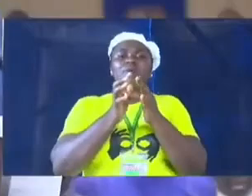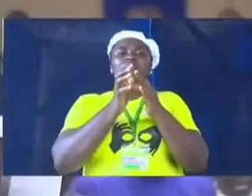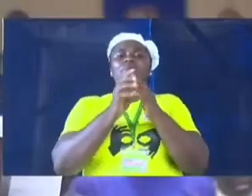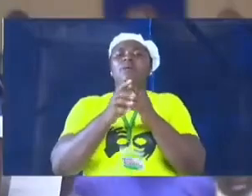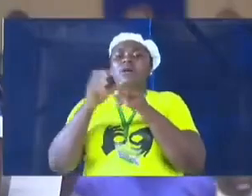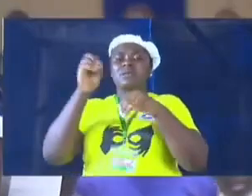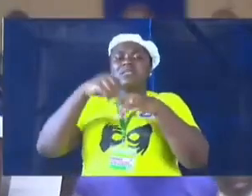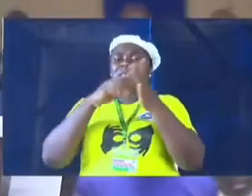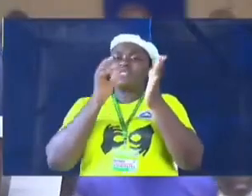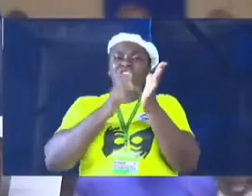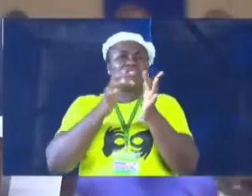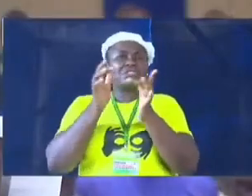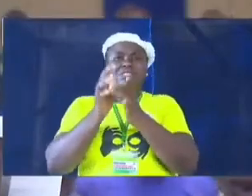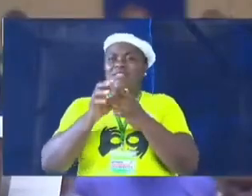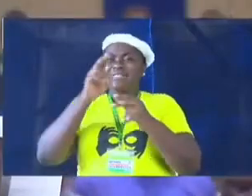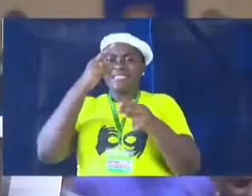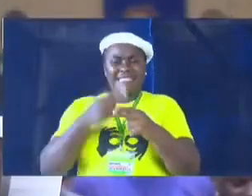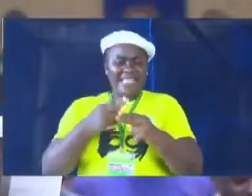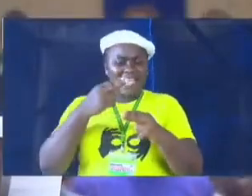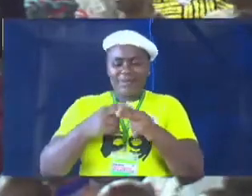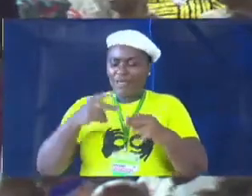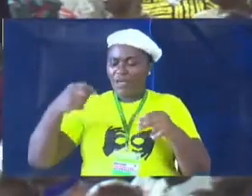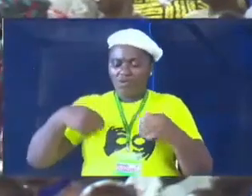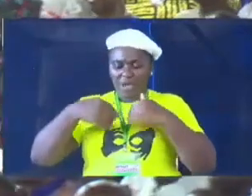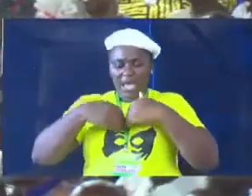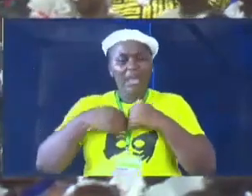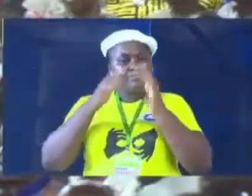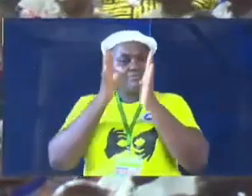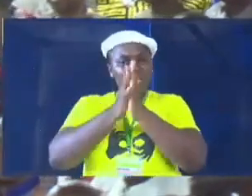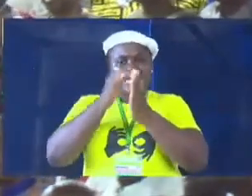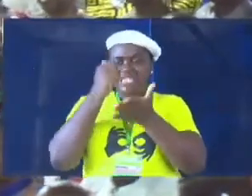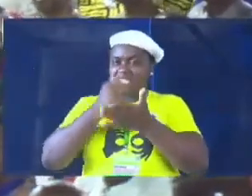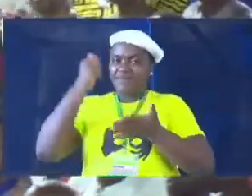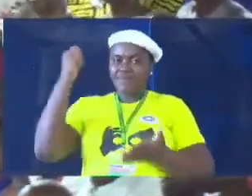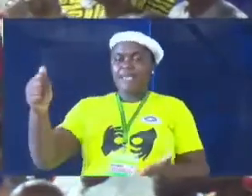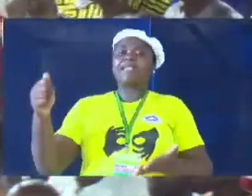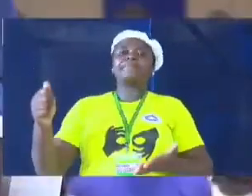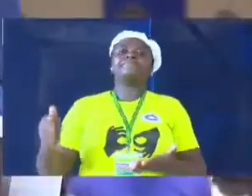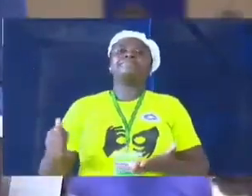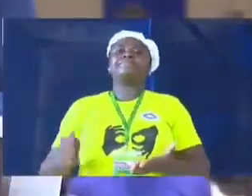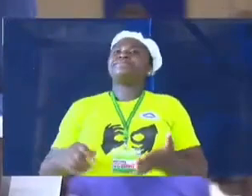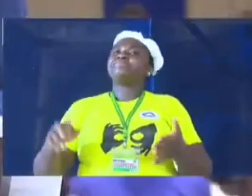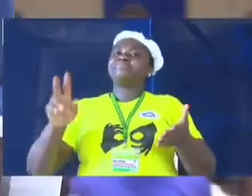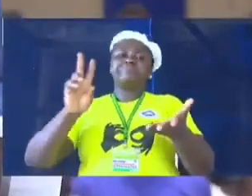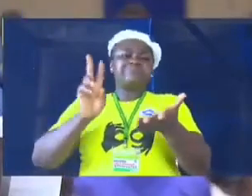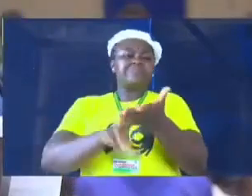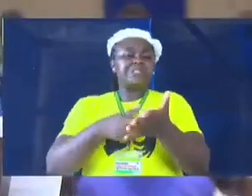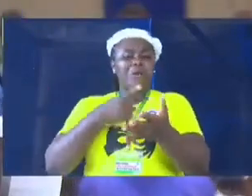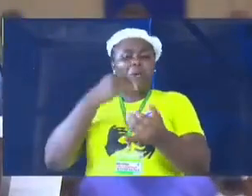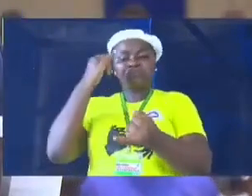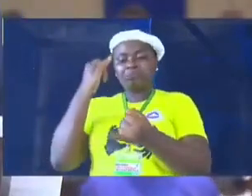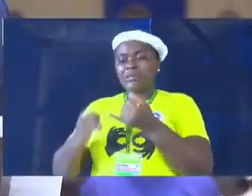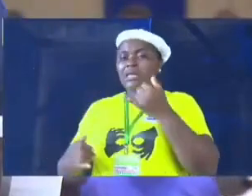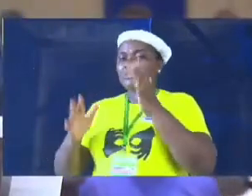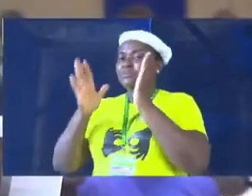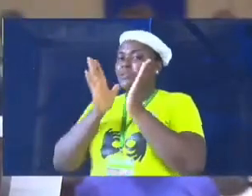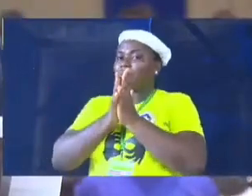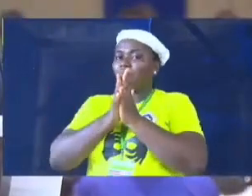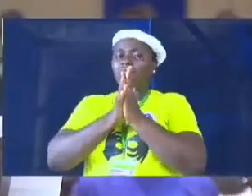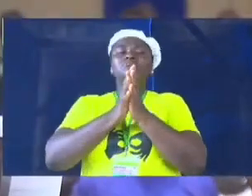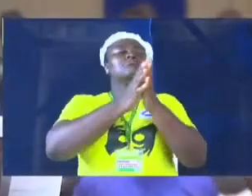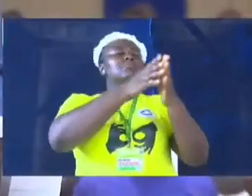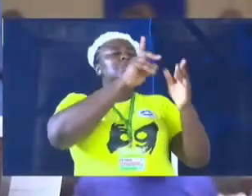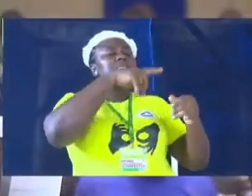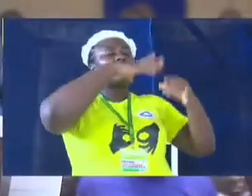In Jesus' name, we have prayed. The second and the last prayer point, you want to say,